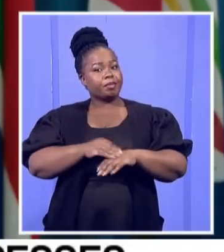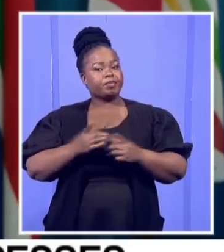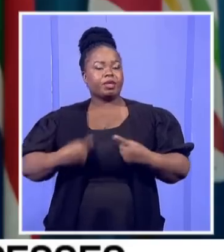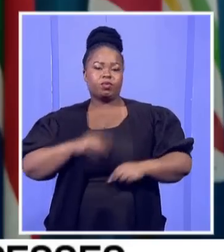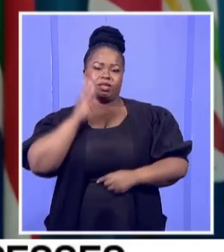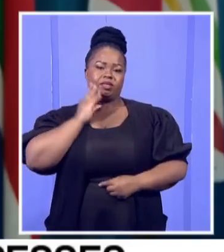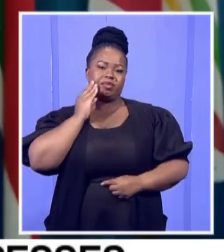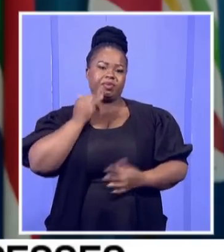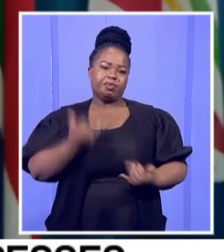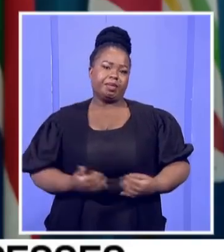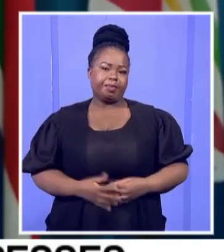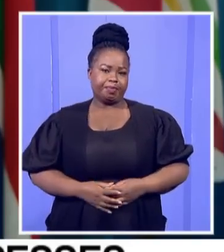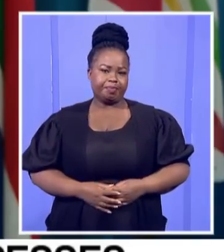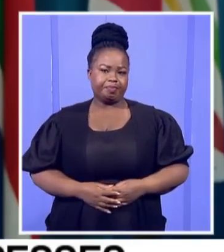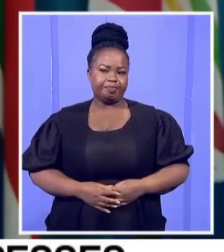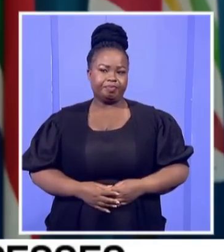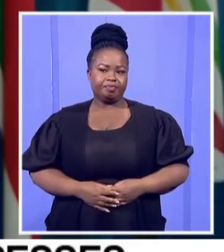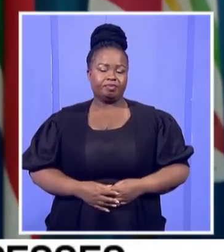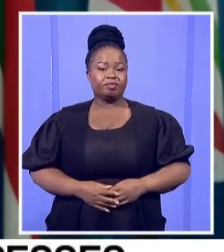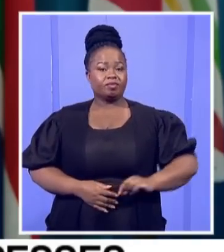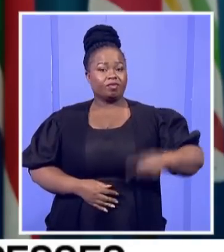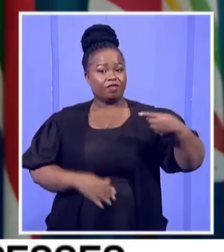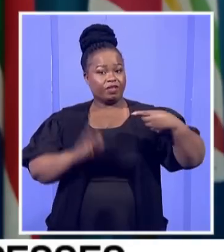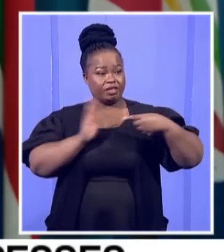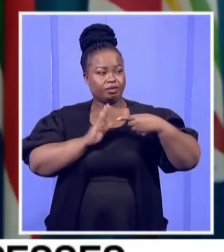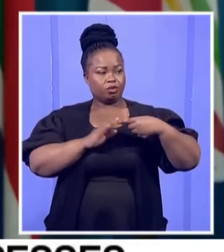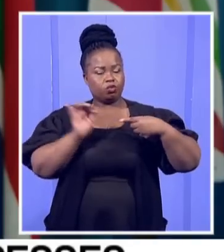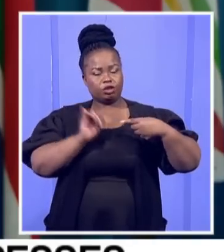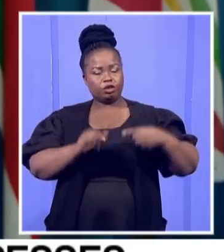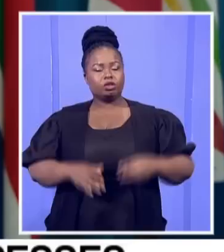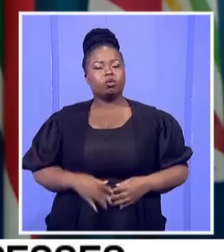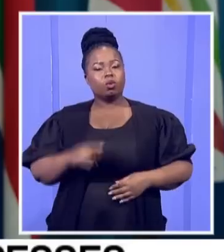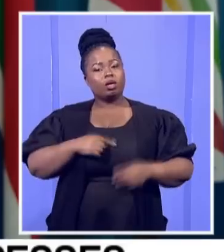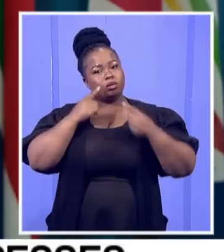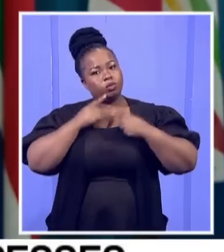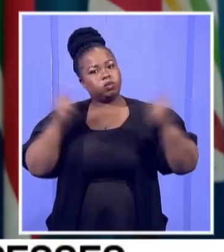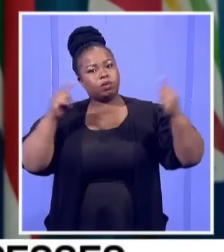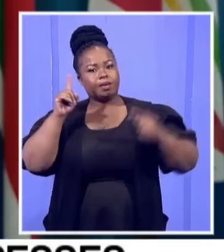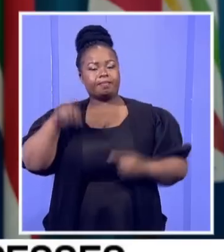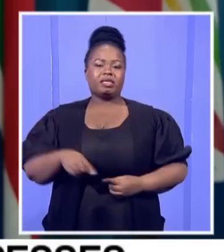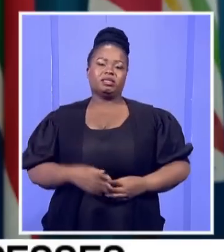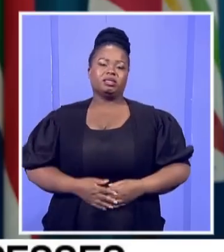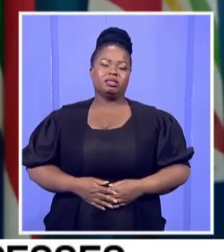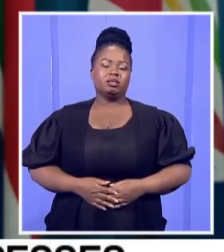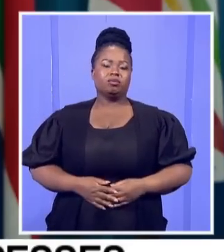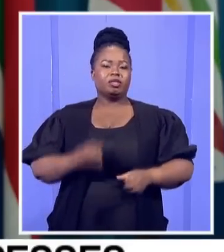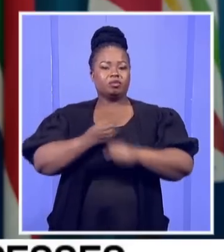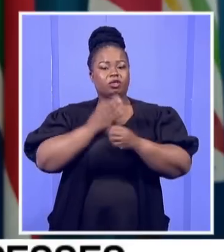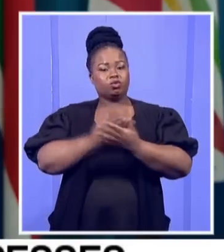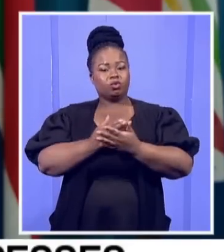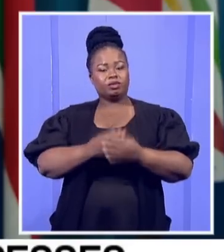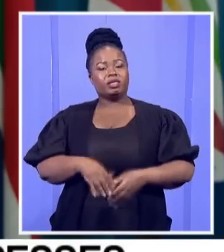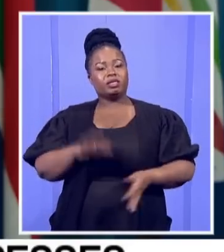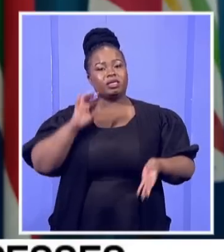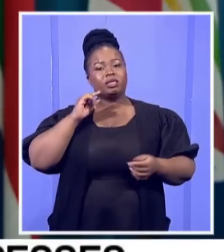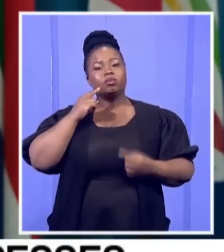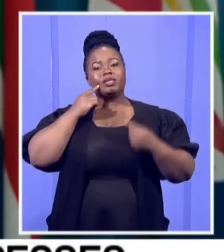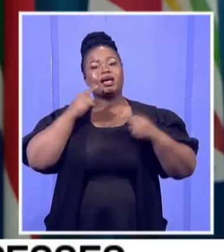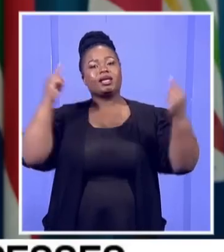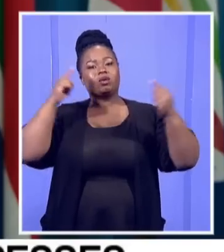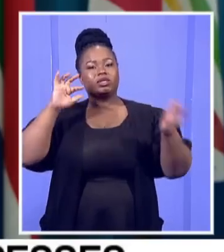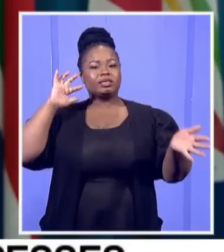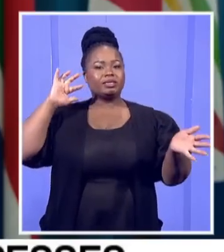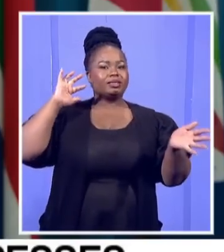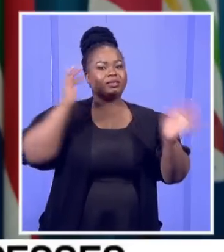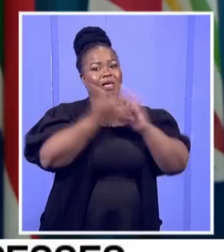today. The first of these is the immediate declaration of a ring-fenced state of disaster around